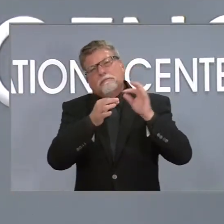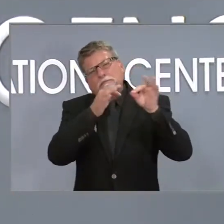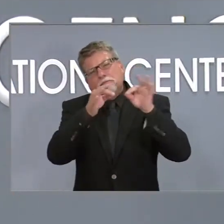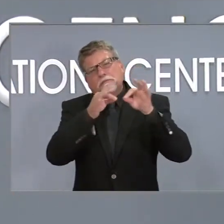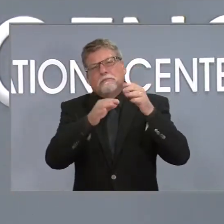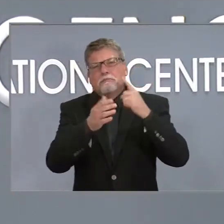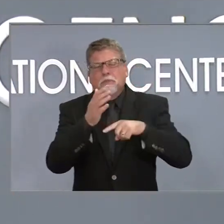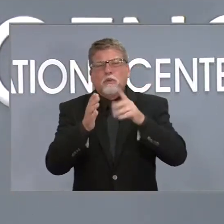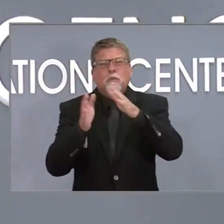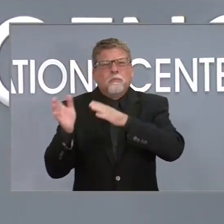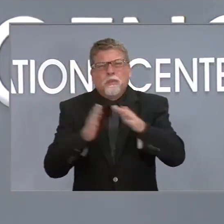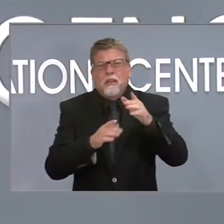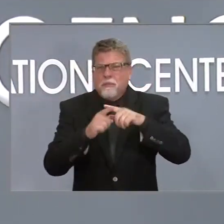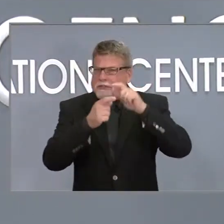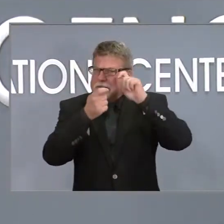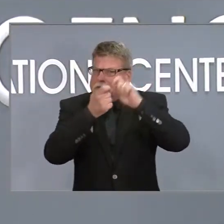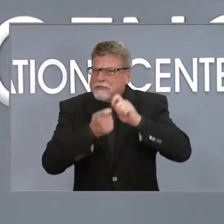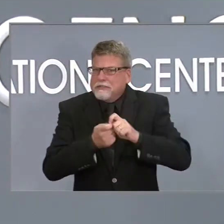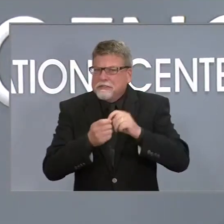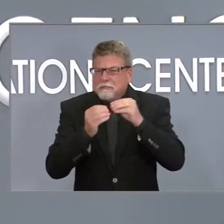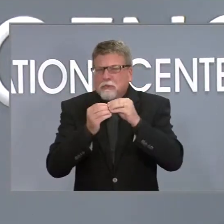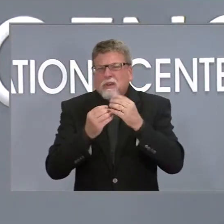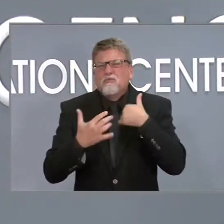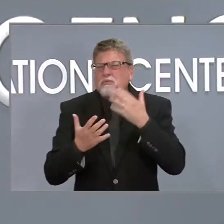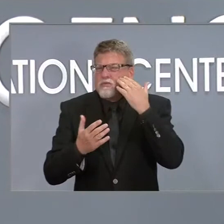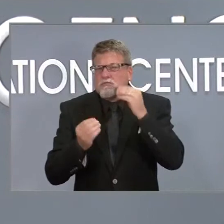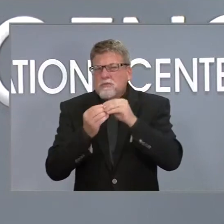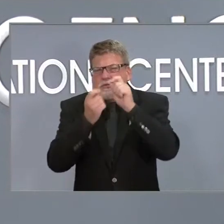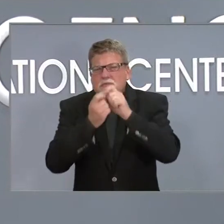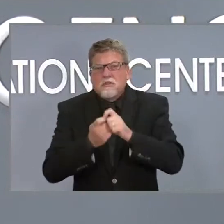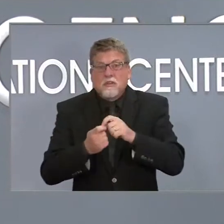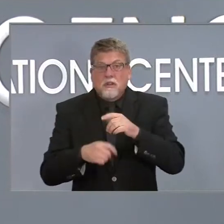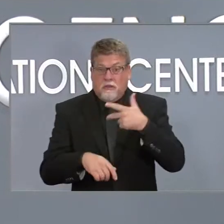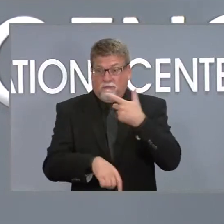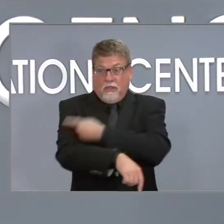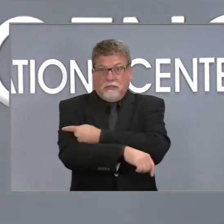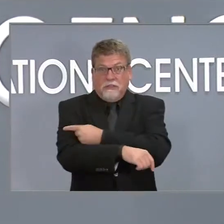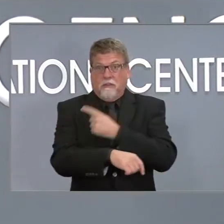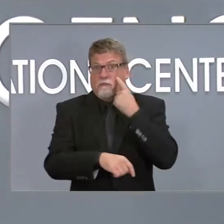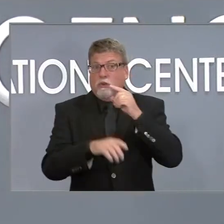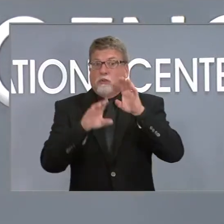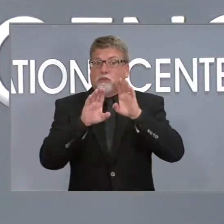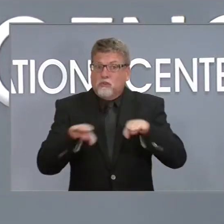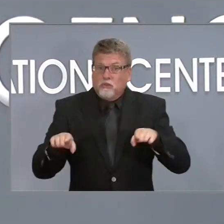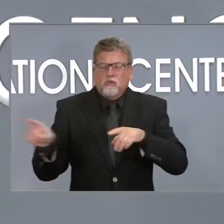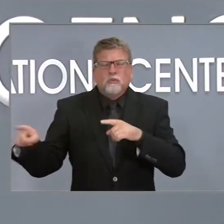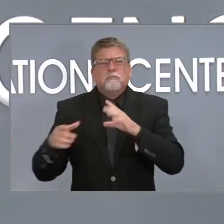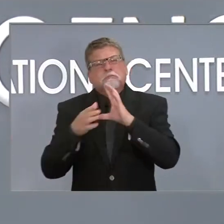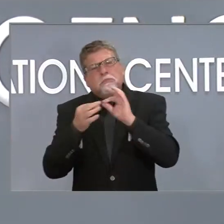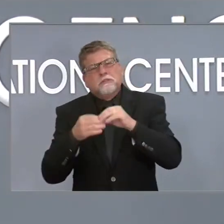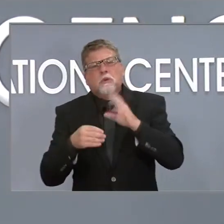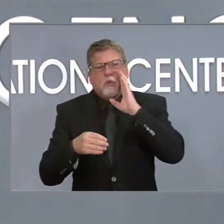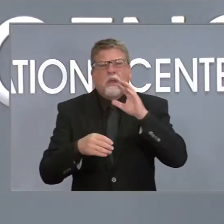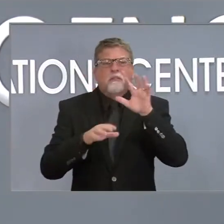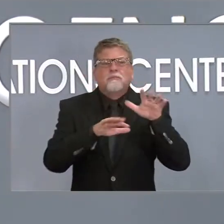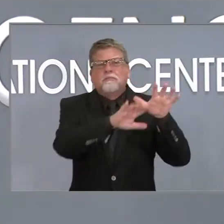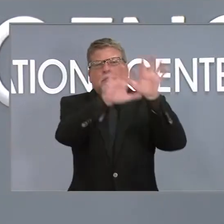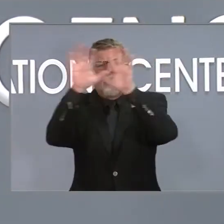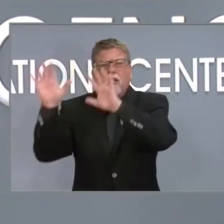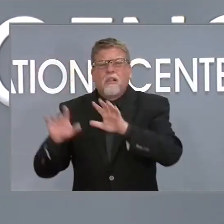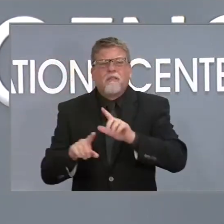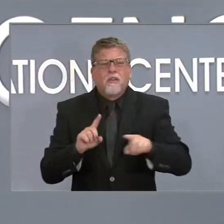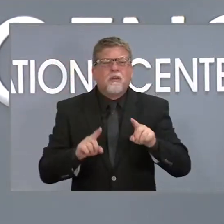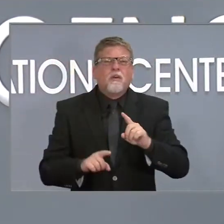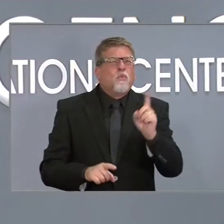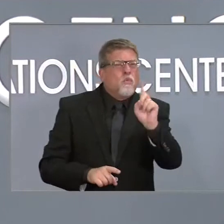terms of where the vaccines will be available, or once or if those vaccines are approved, how soon after can parents get